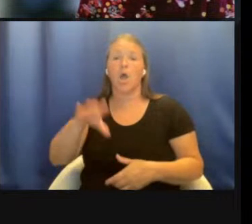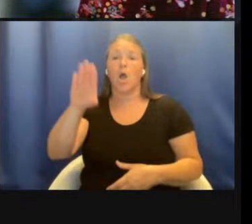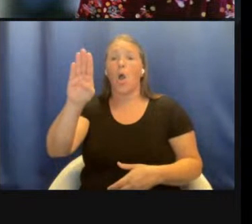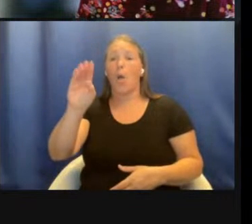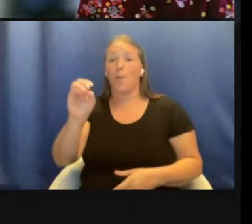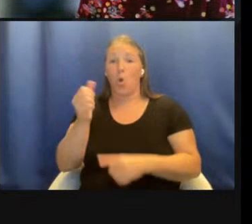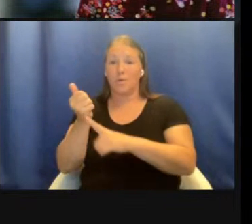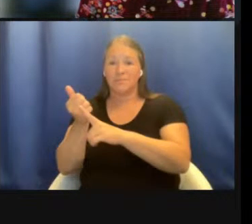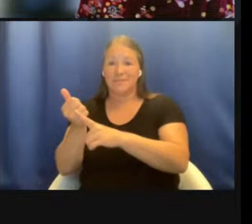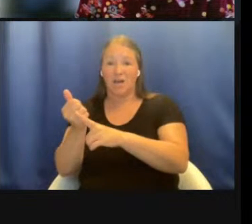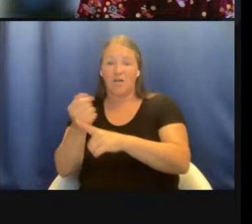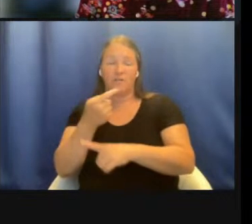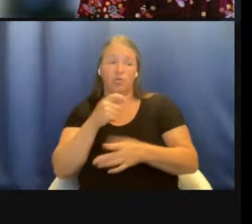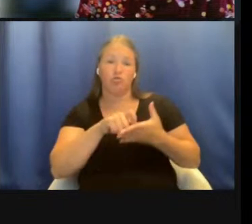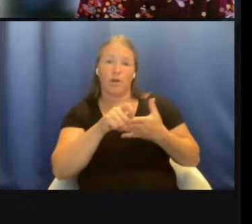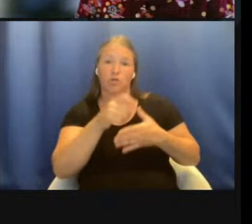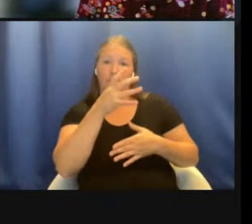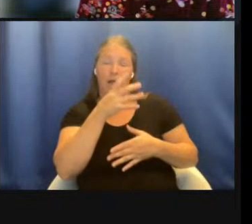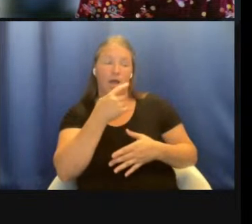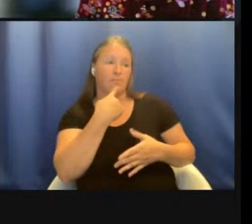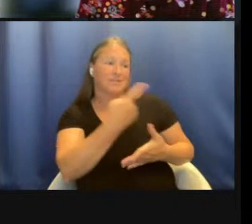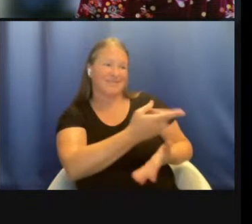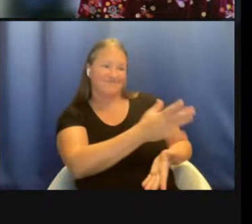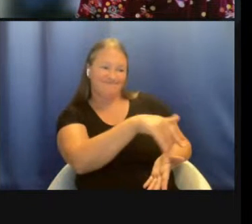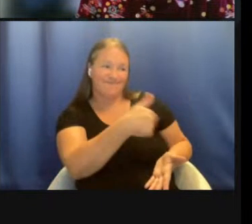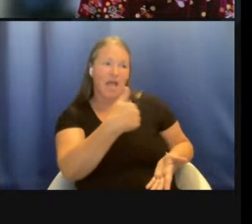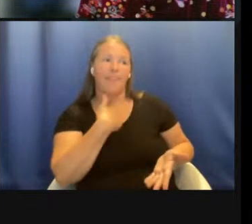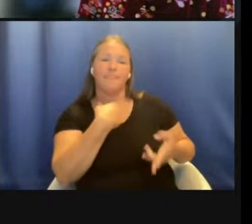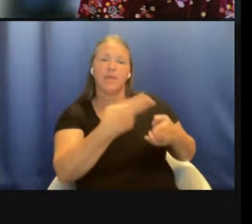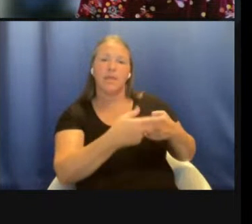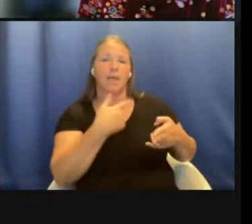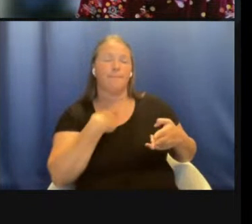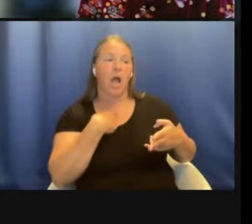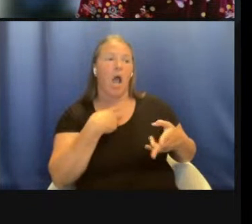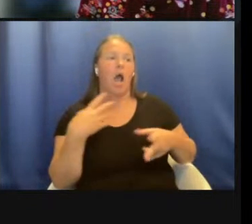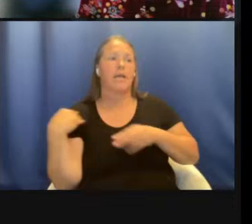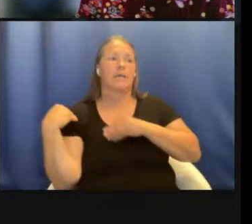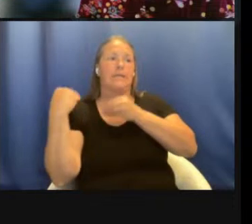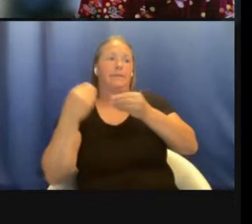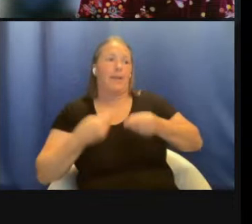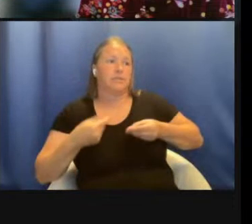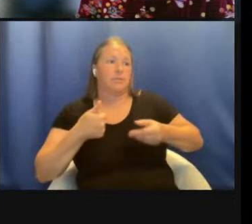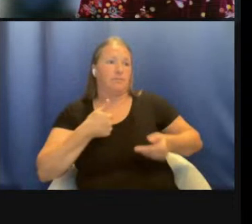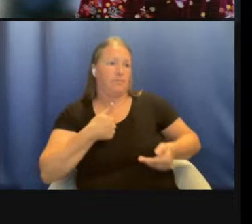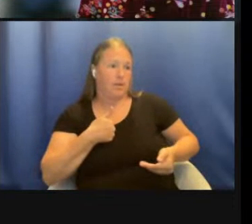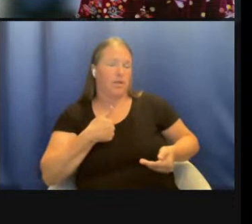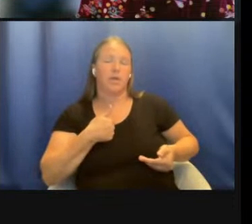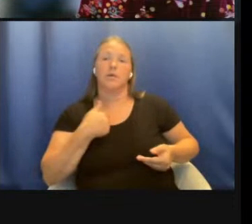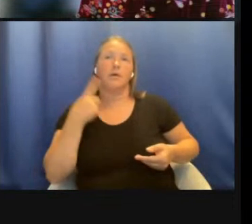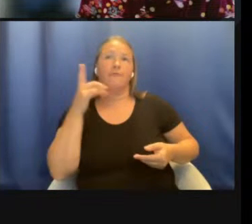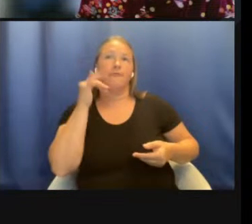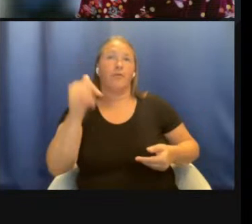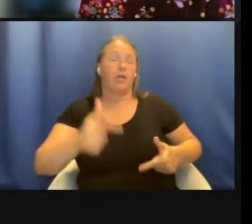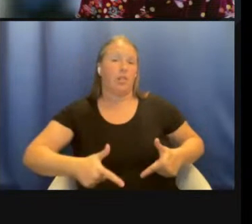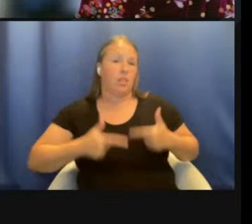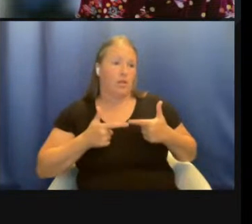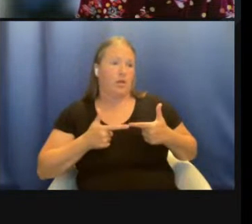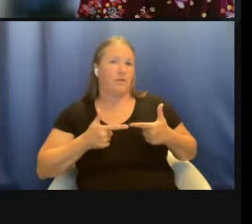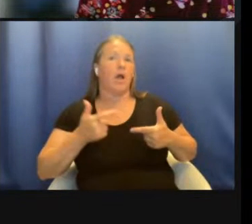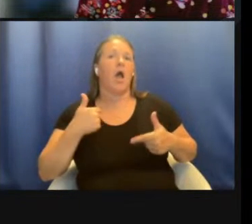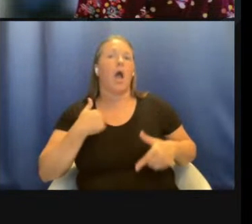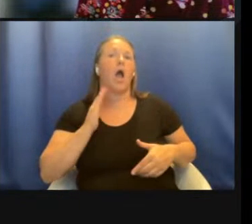I inherit is immortal. I will neglect no means in my power in order not to make myself worthy of it," end